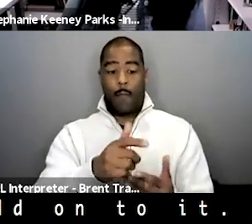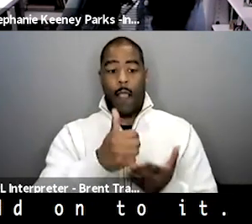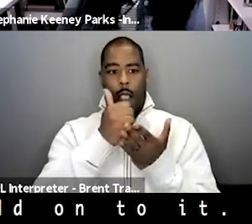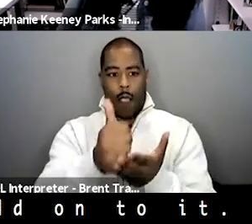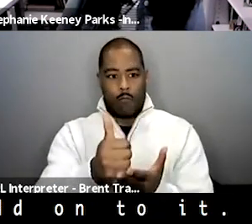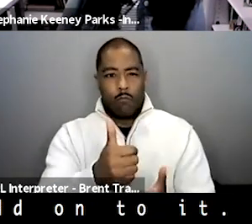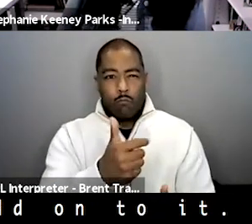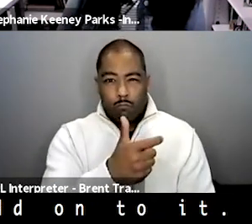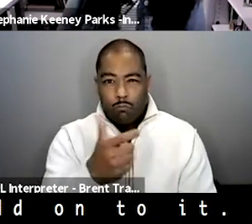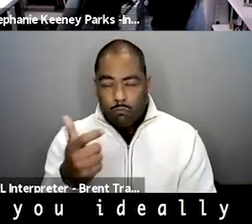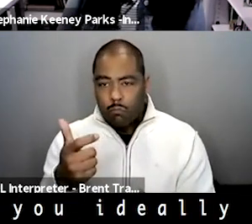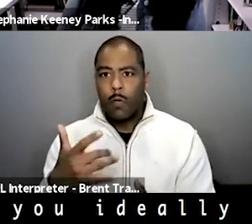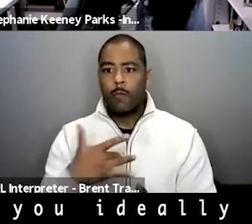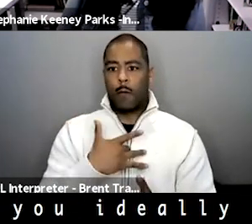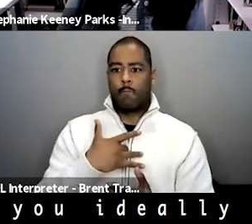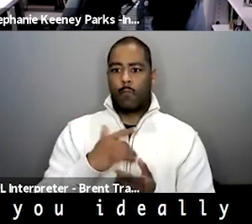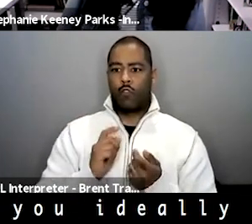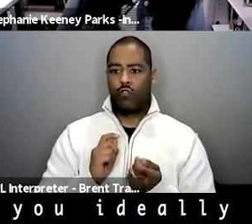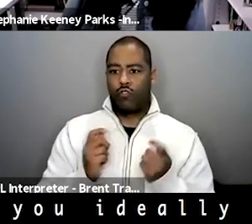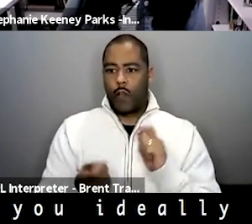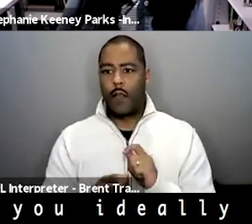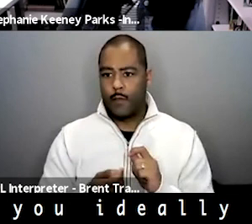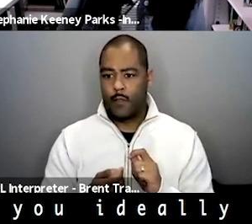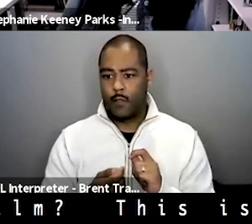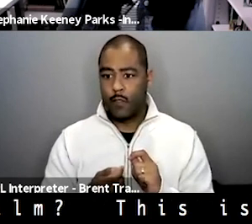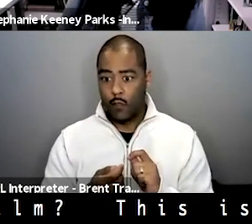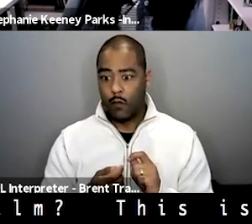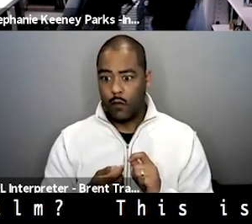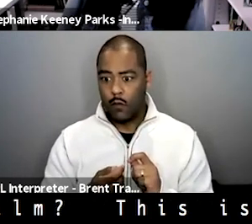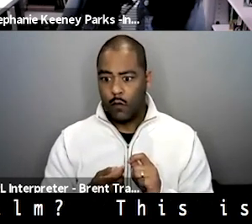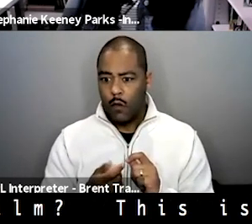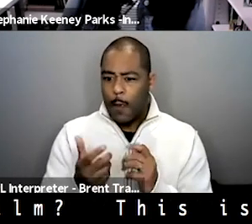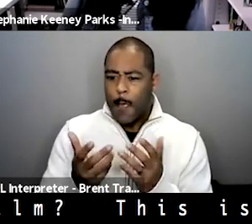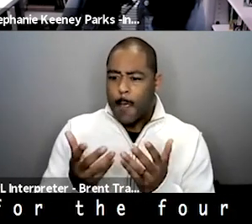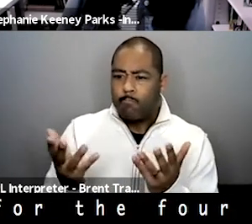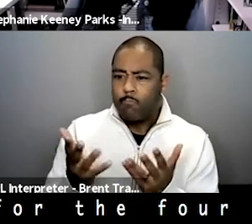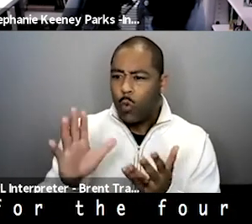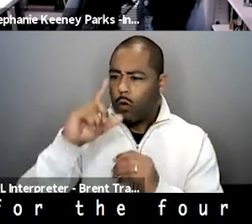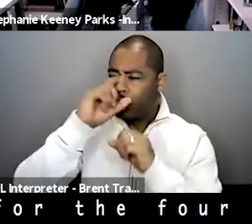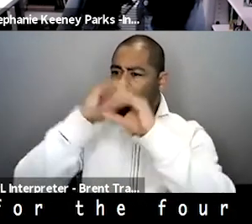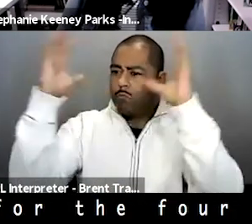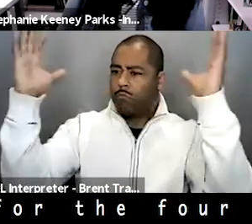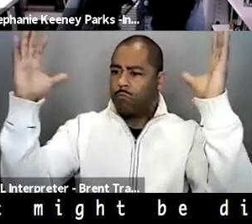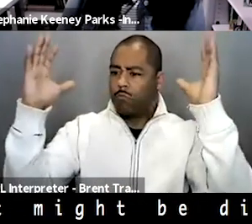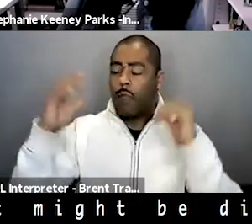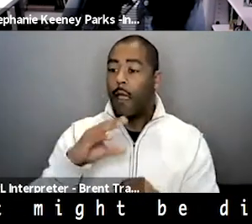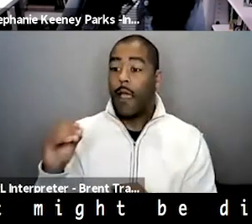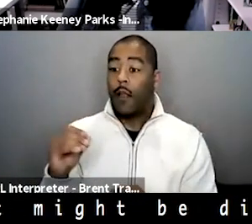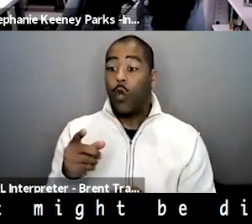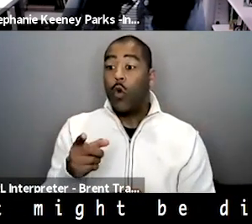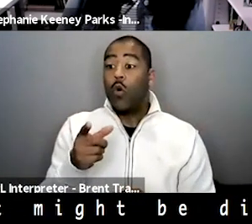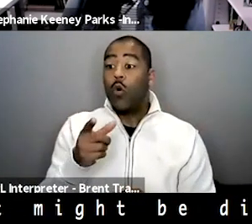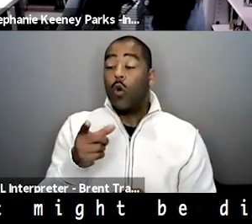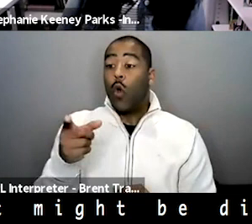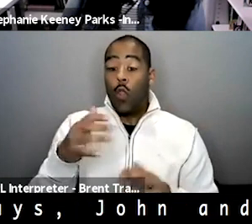book? And I just want to add onto it. I mean, who would you ideally want to see the film? This is